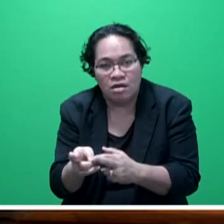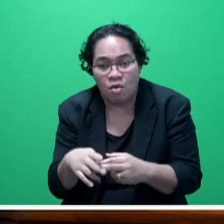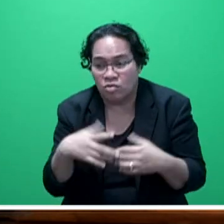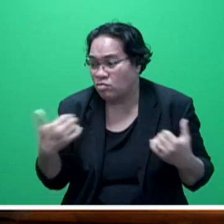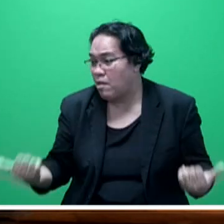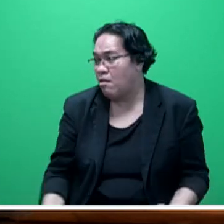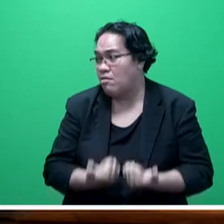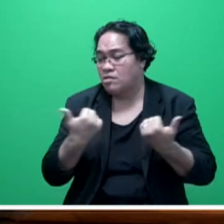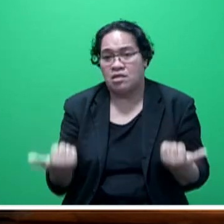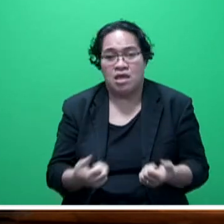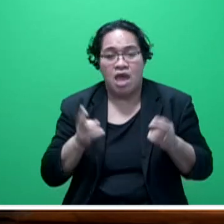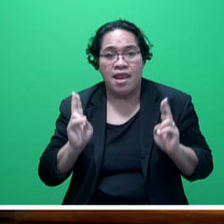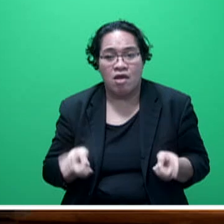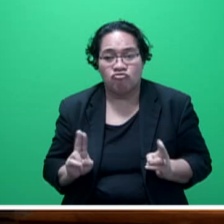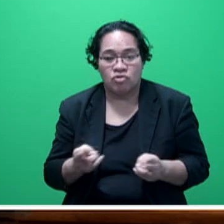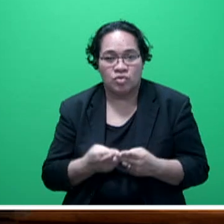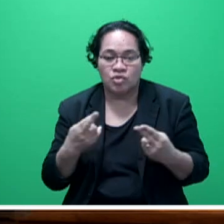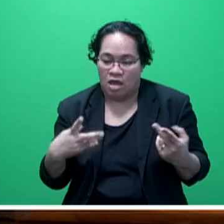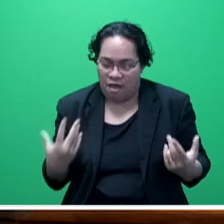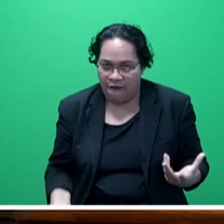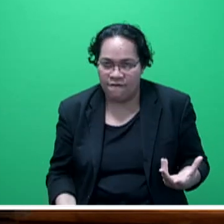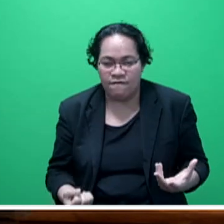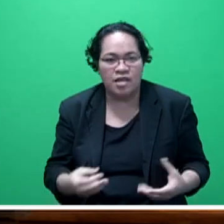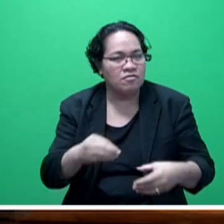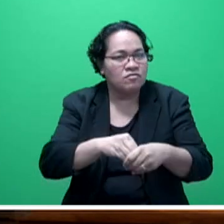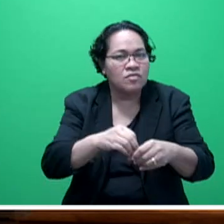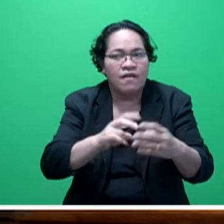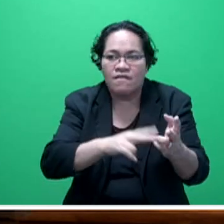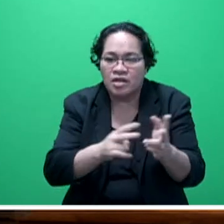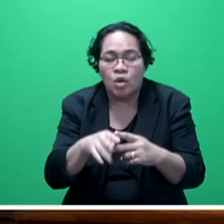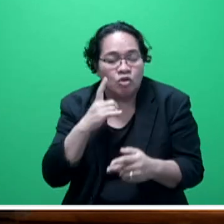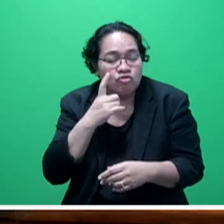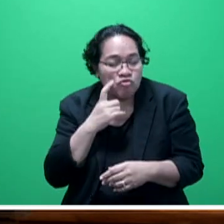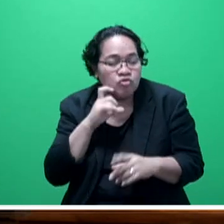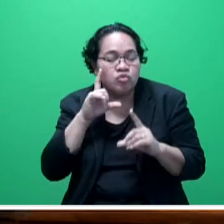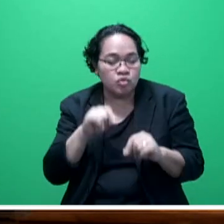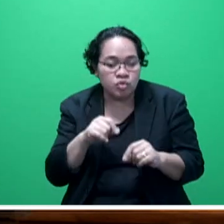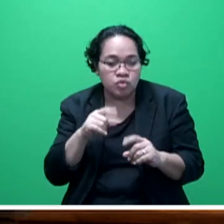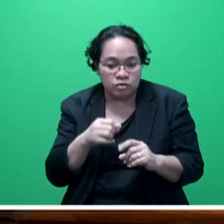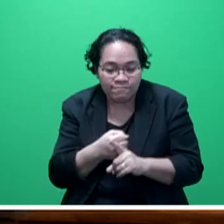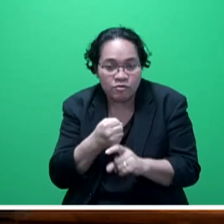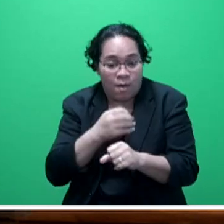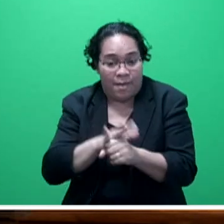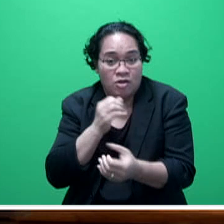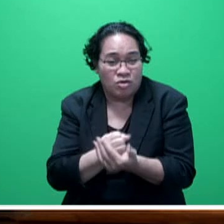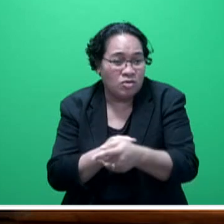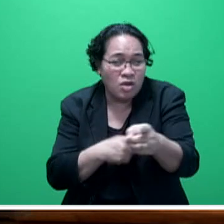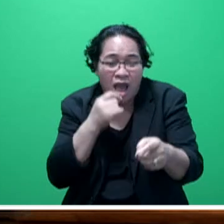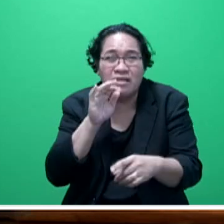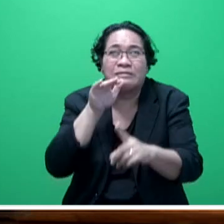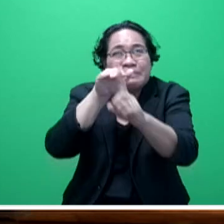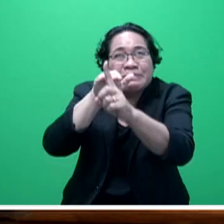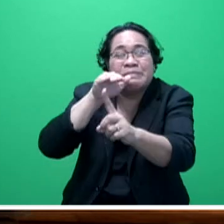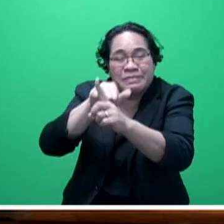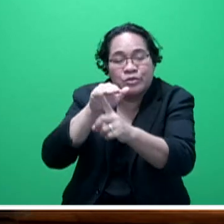natural resources. We will do all that we can to ensure that the plight of our rural communities and